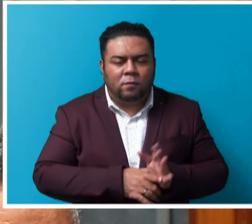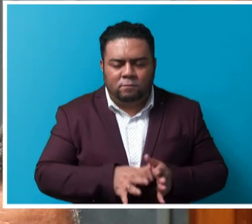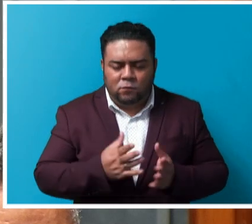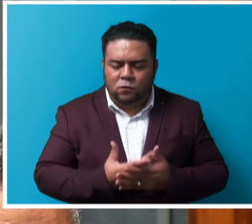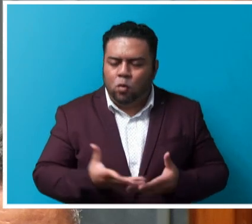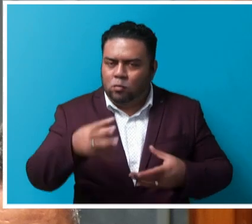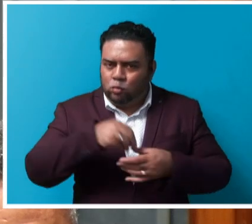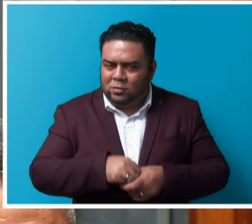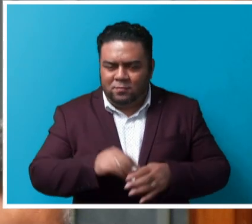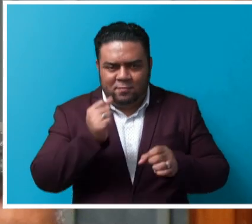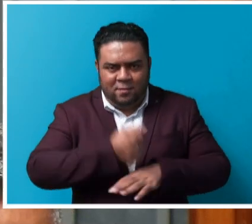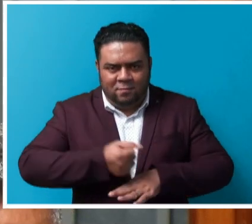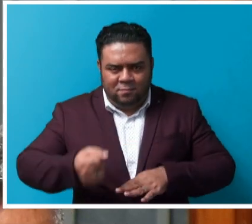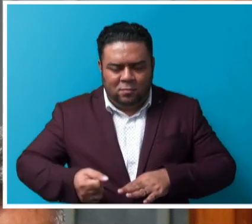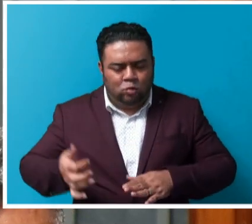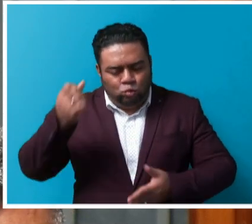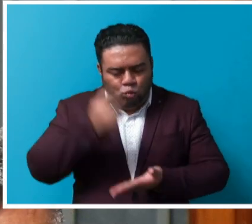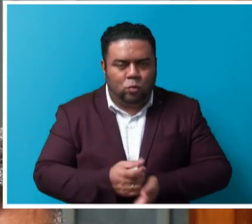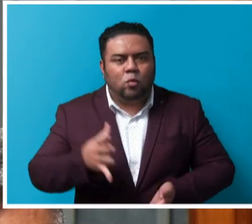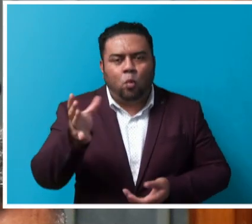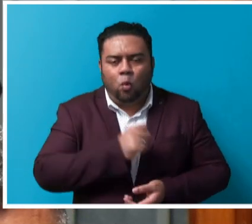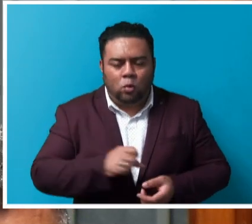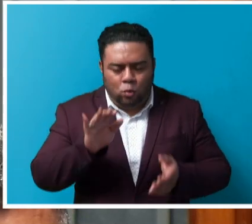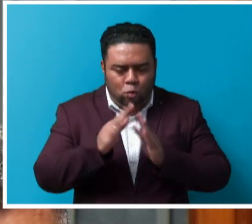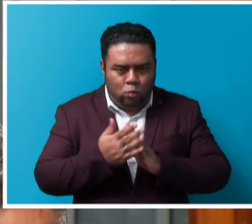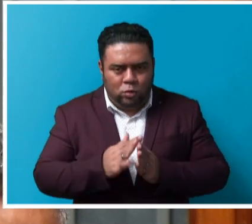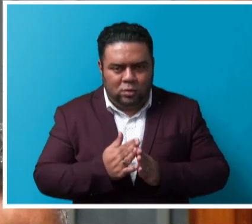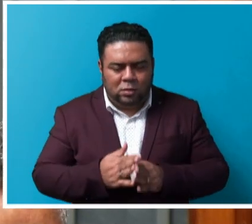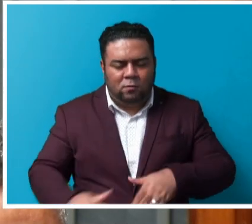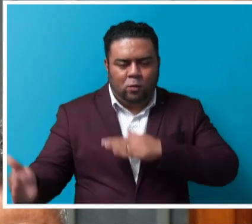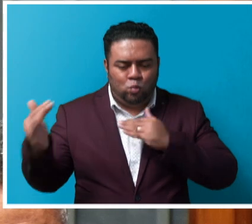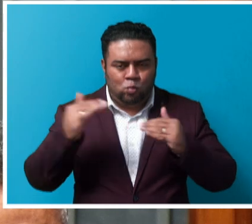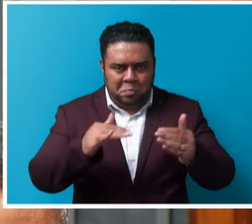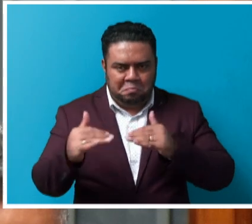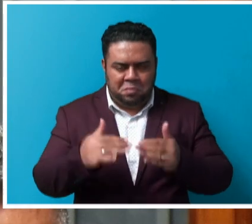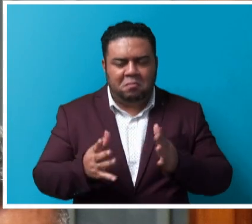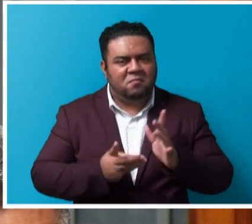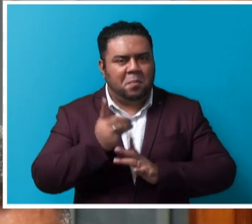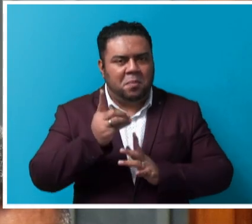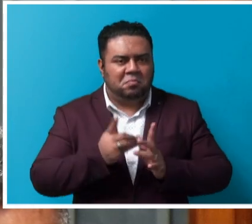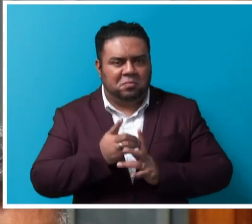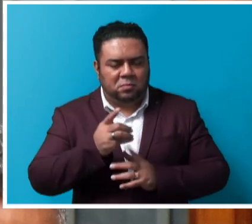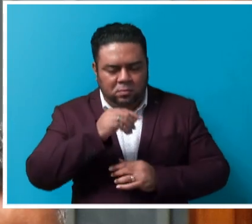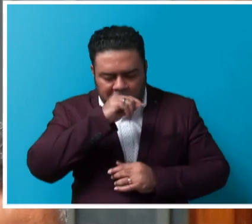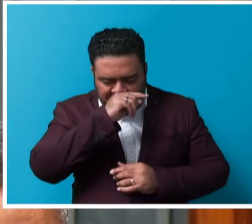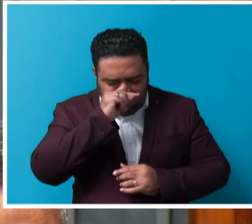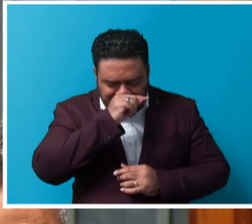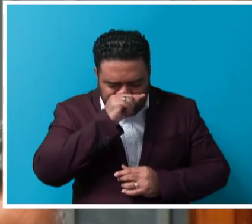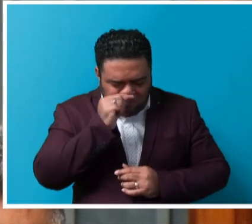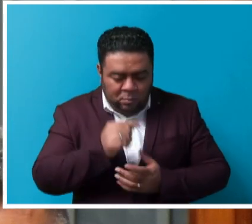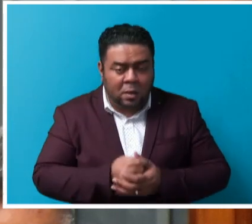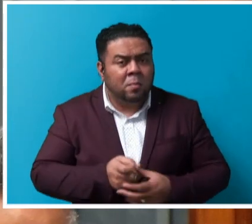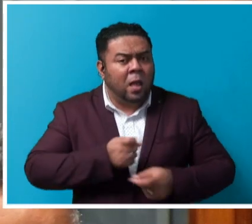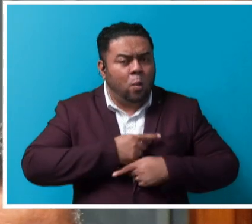that all communities benefit from equitable development. Our